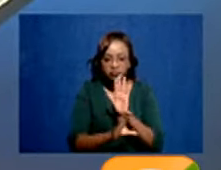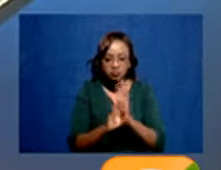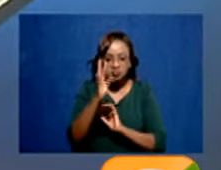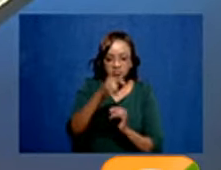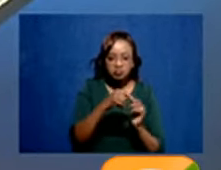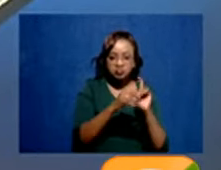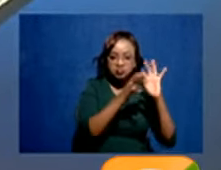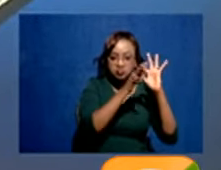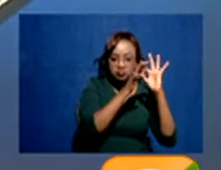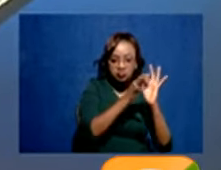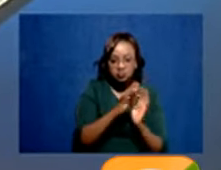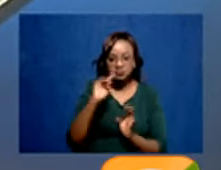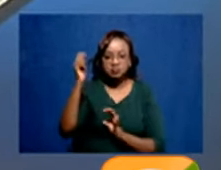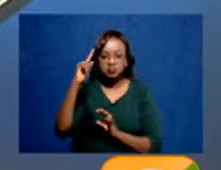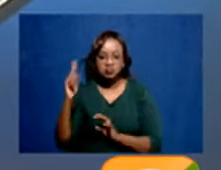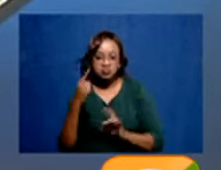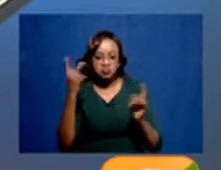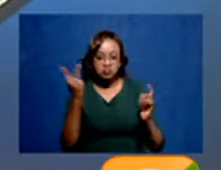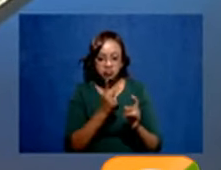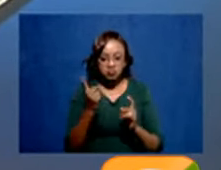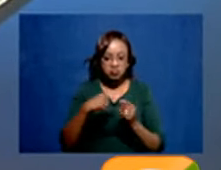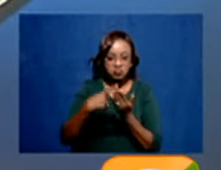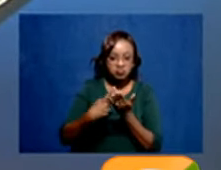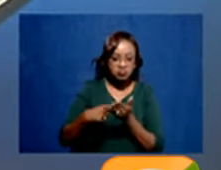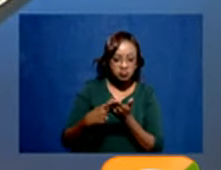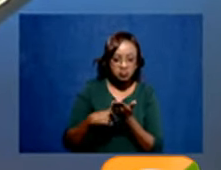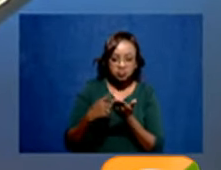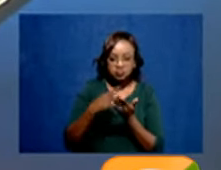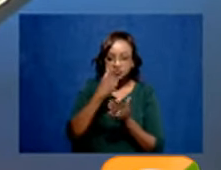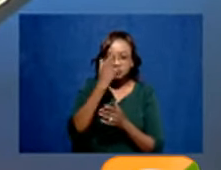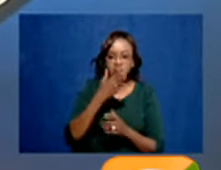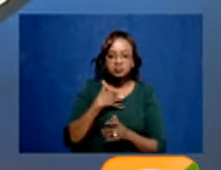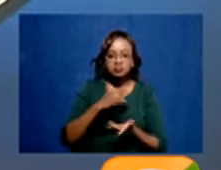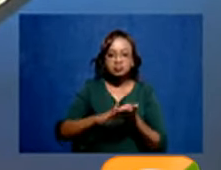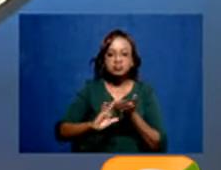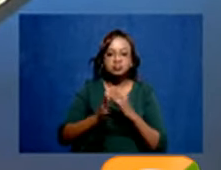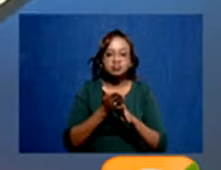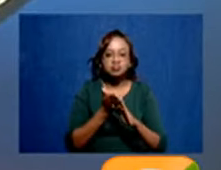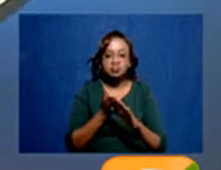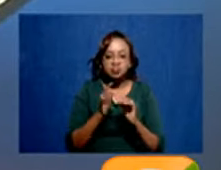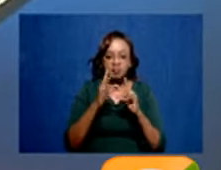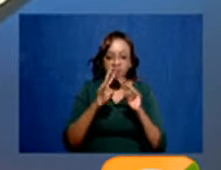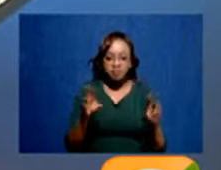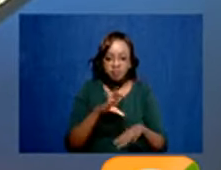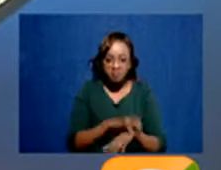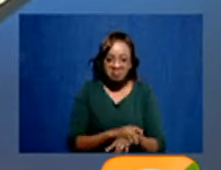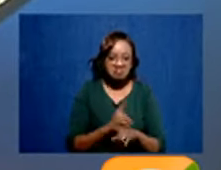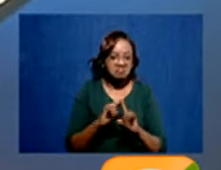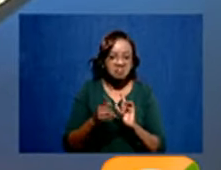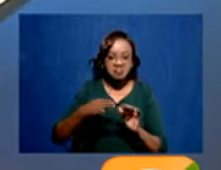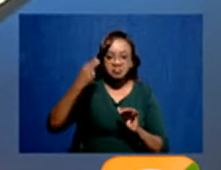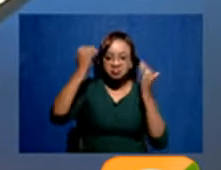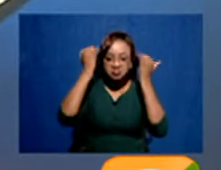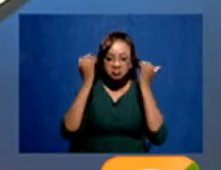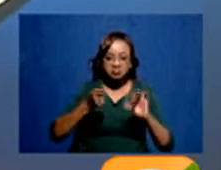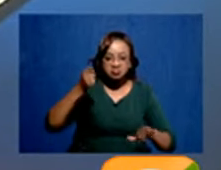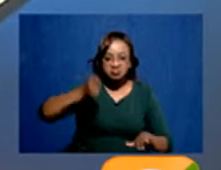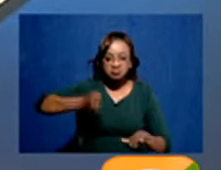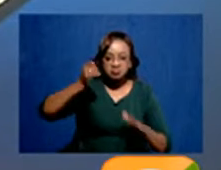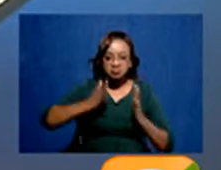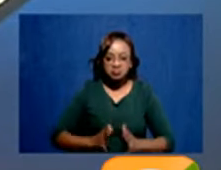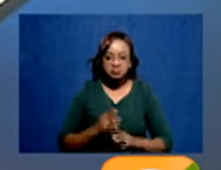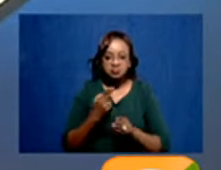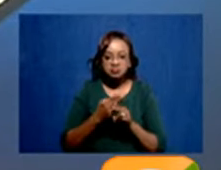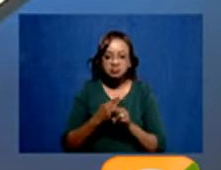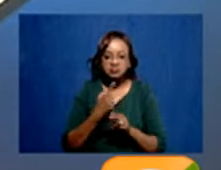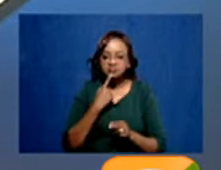between Azimio and Kenya Kwanza created in the name of a political truce. In her decision, High Court Judge Mugure Thande said